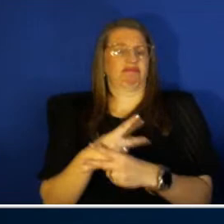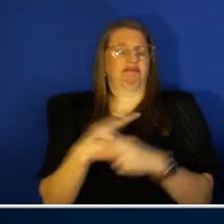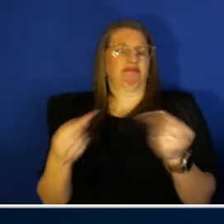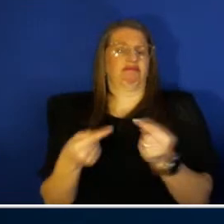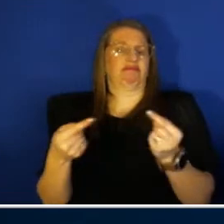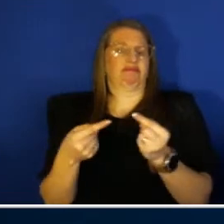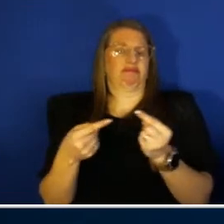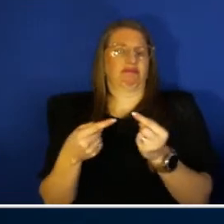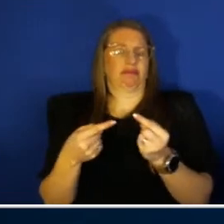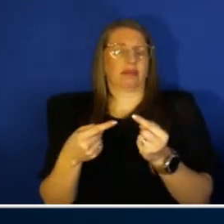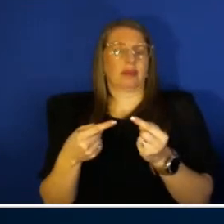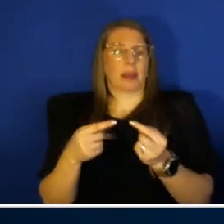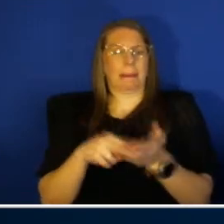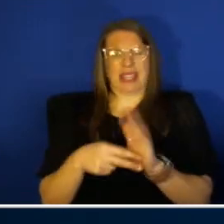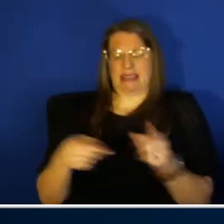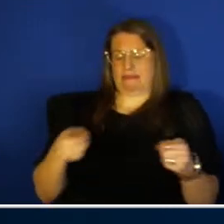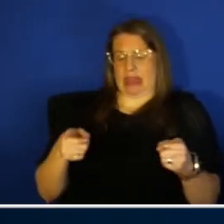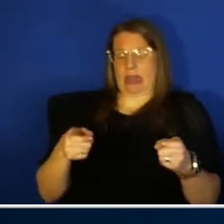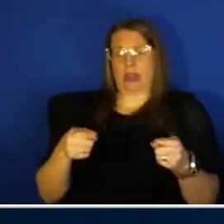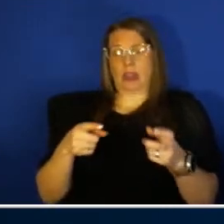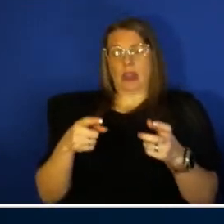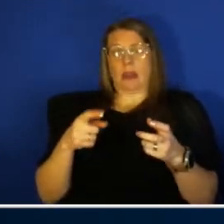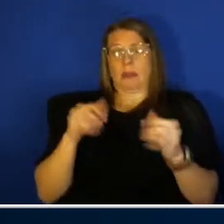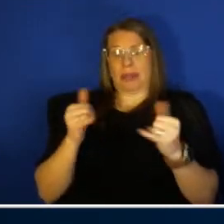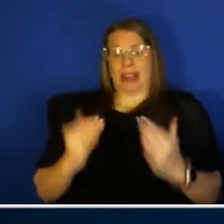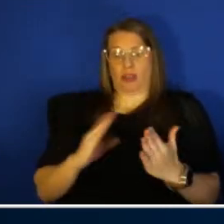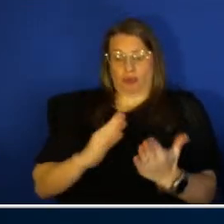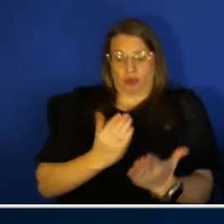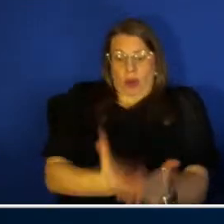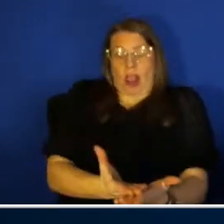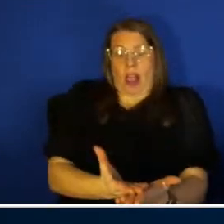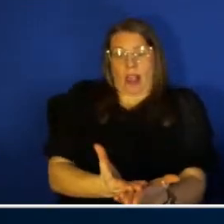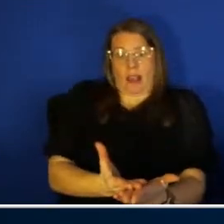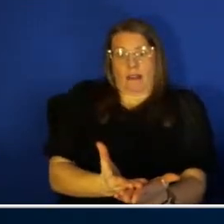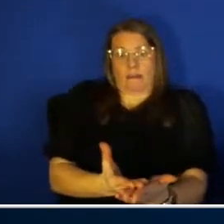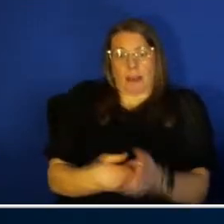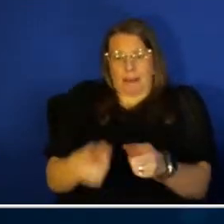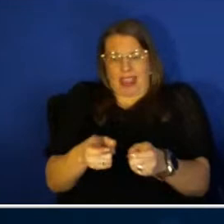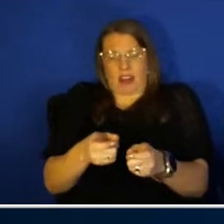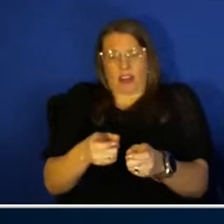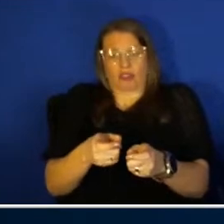of management once these players get here in terms of,